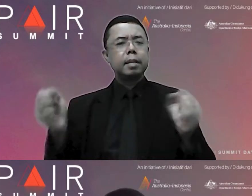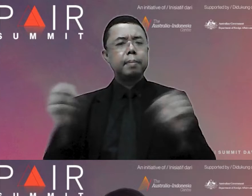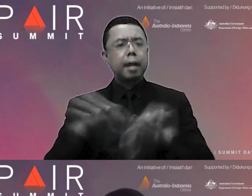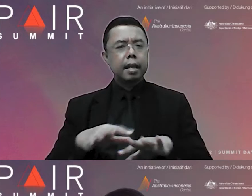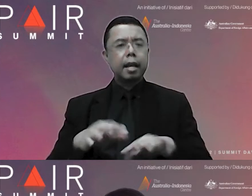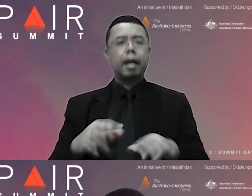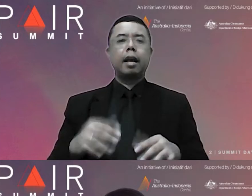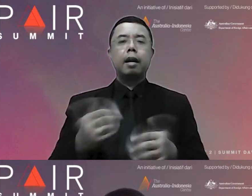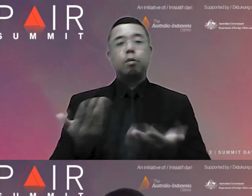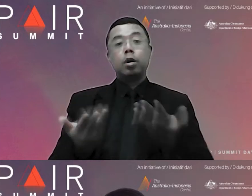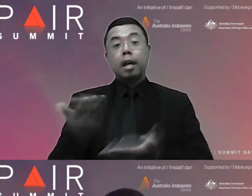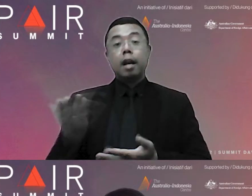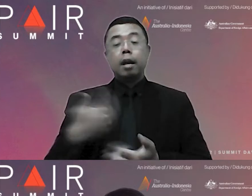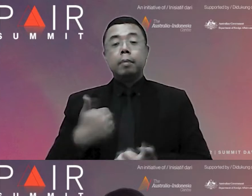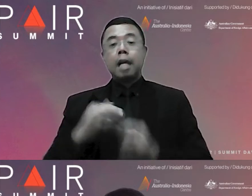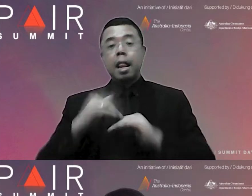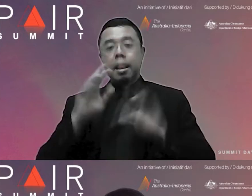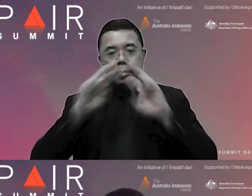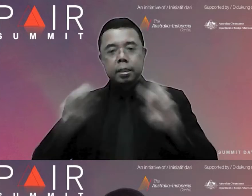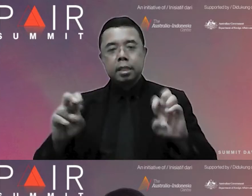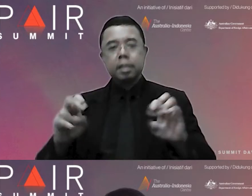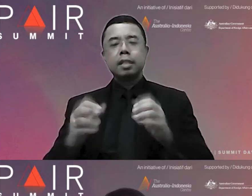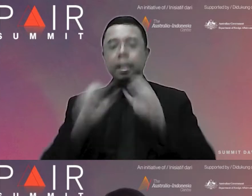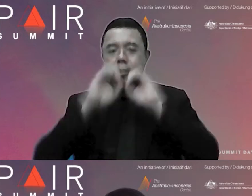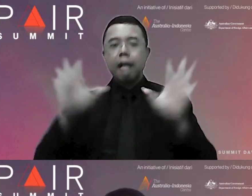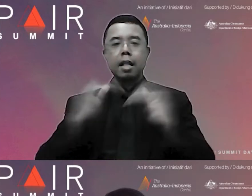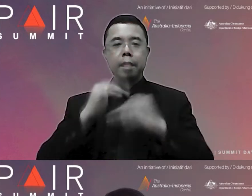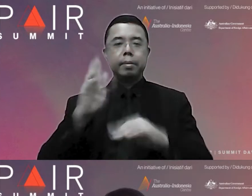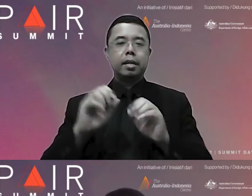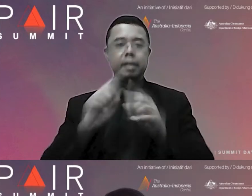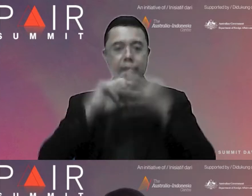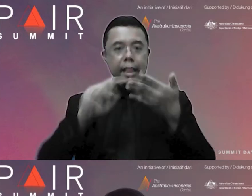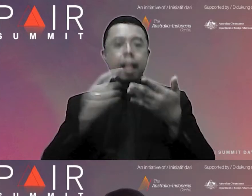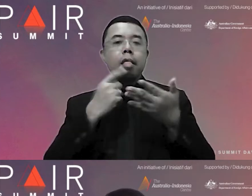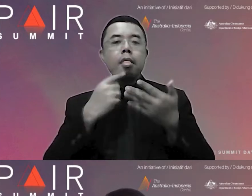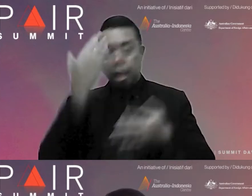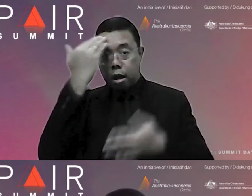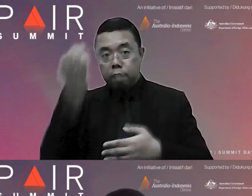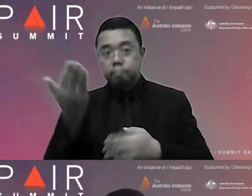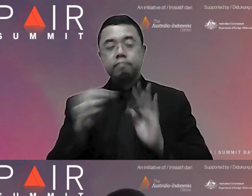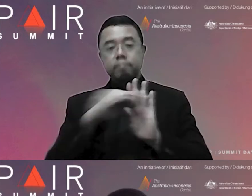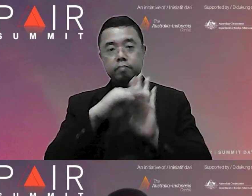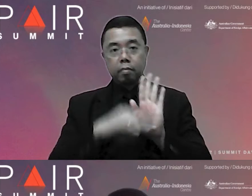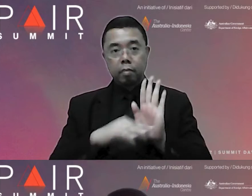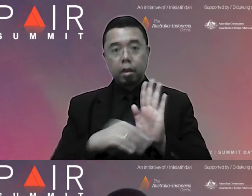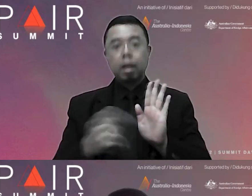about the staff compliance. Yeah, as Daniel mentioned, that actually the compliance is kind